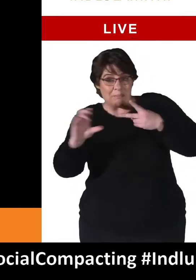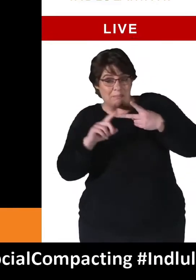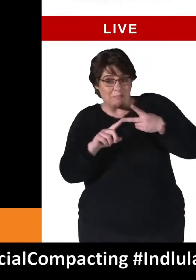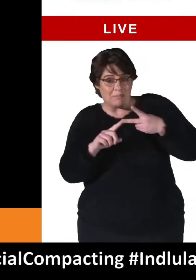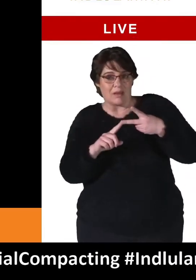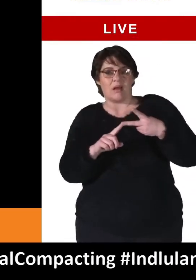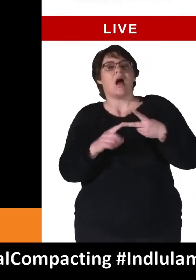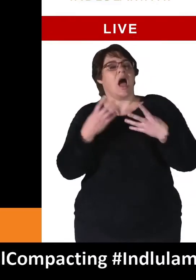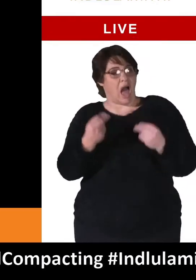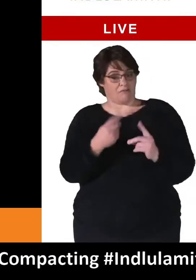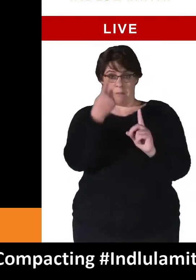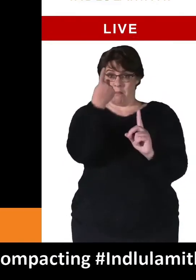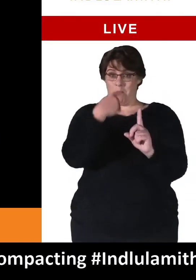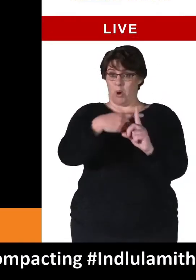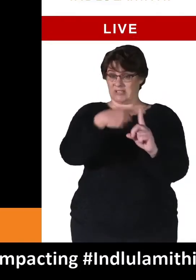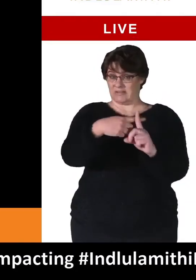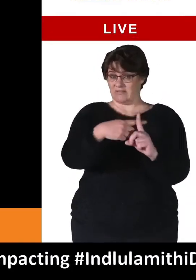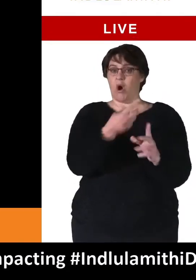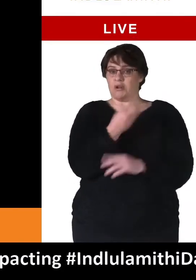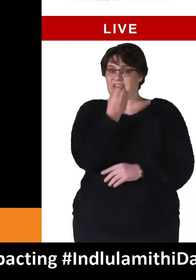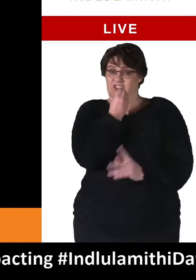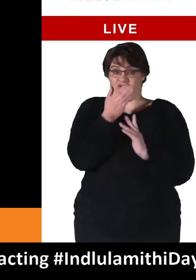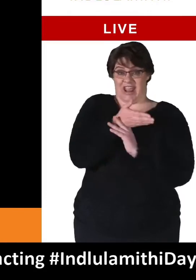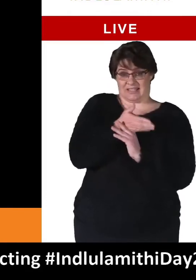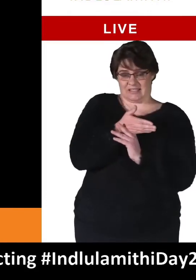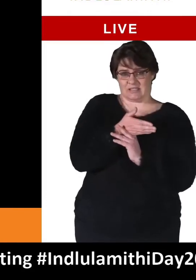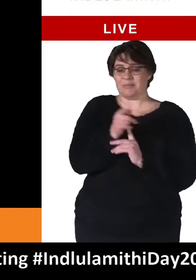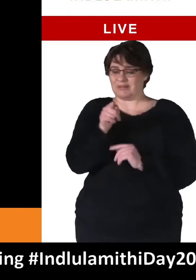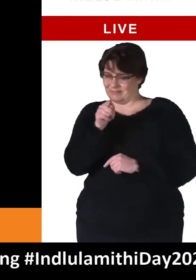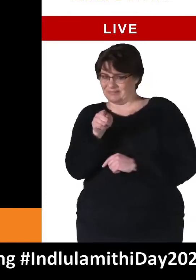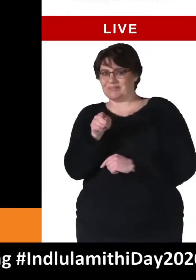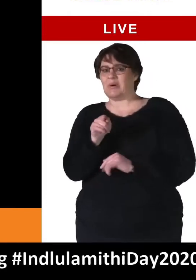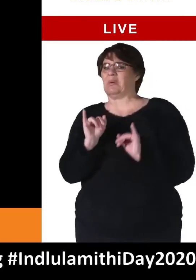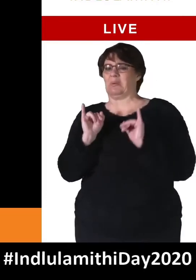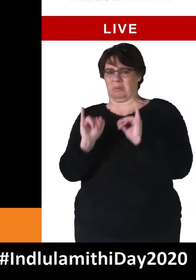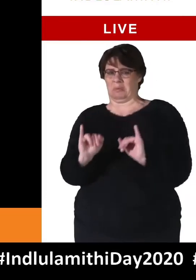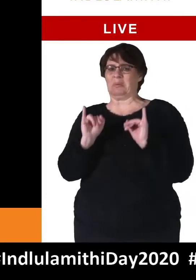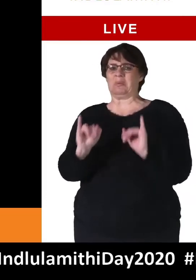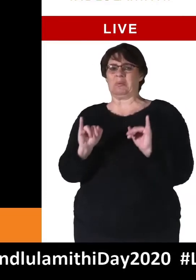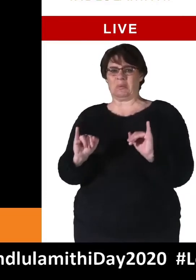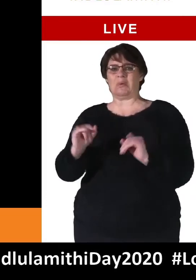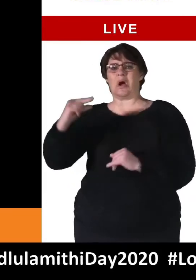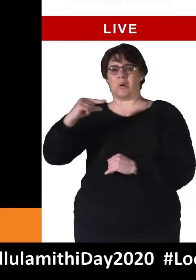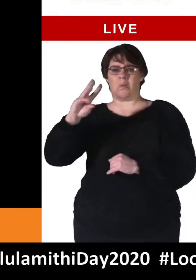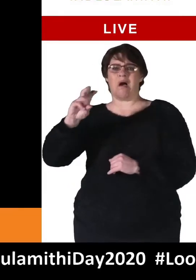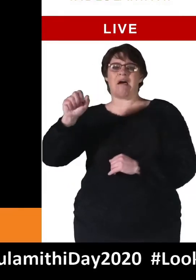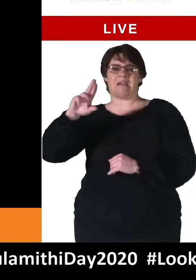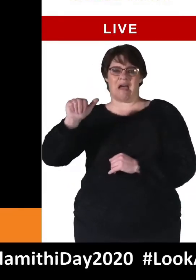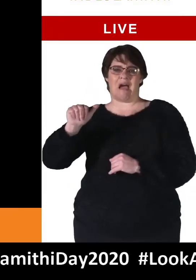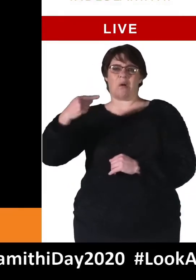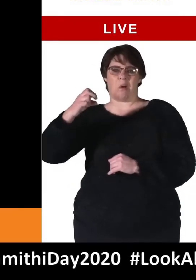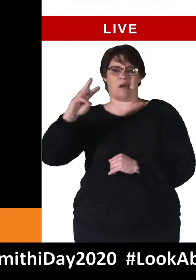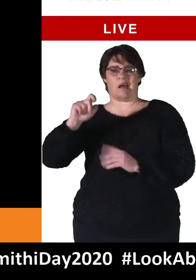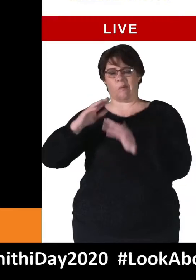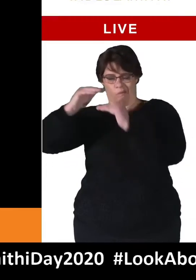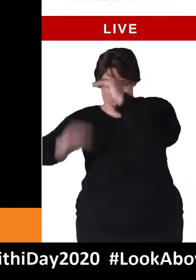while having one positive indicator on nutrition access, is the province most deeply in the Gwara scenario on social